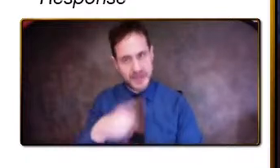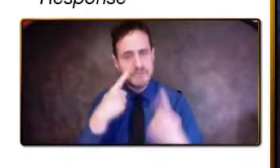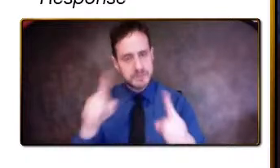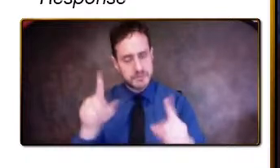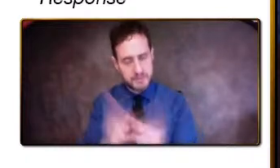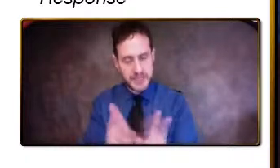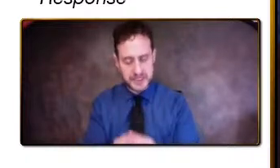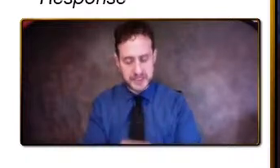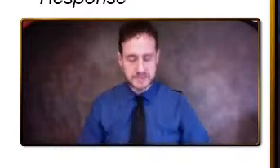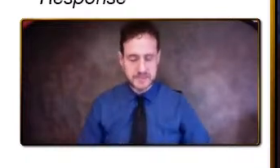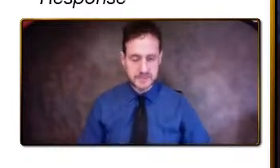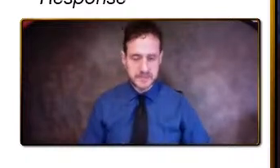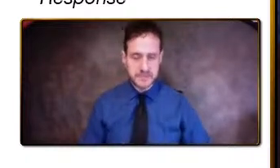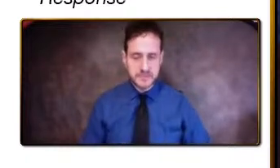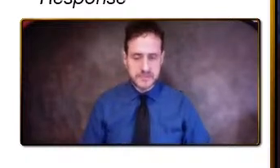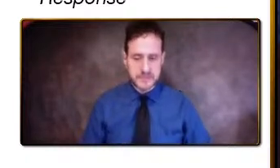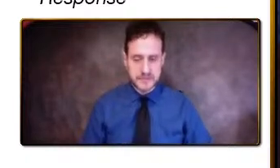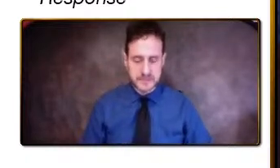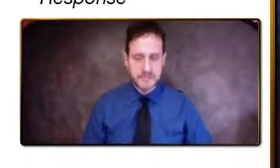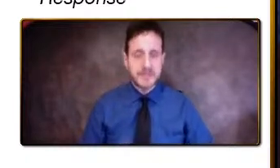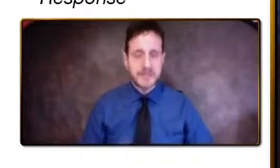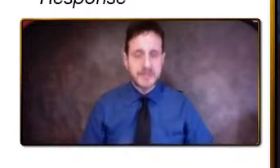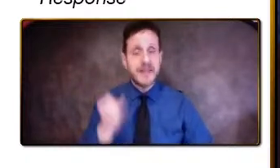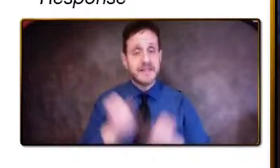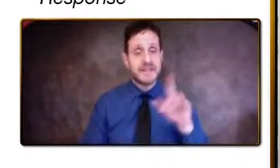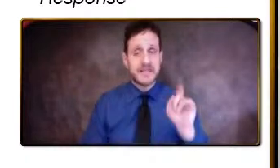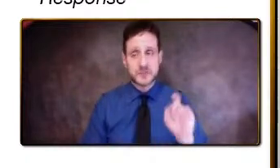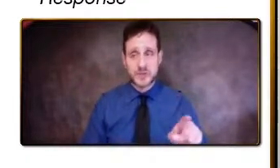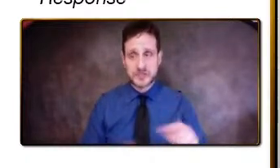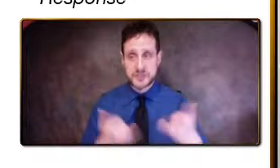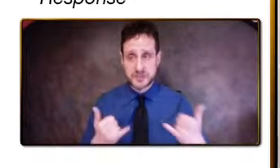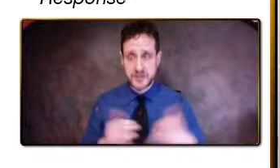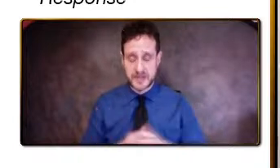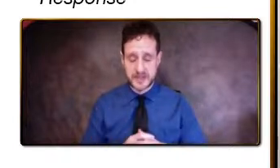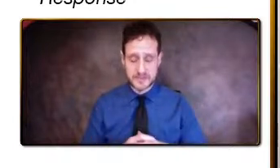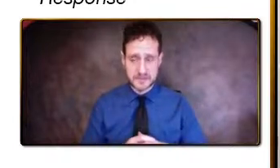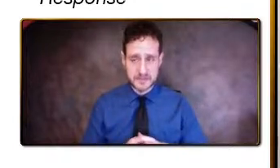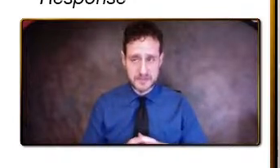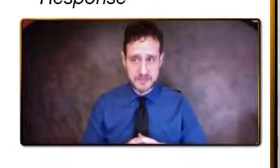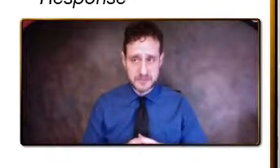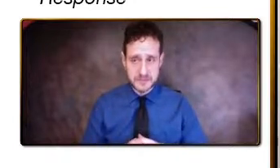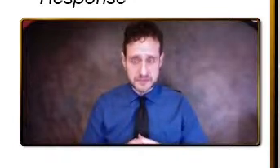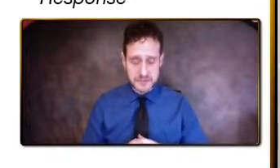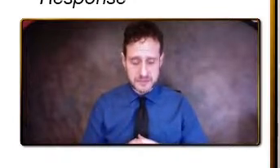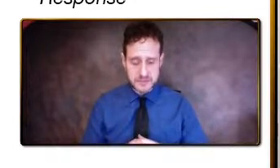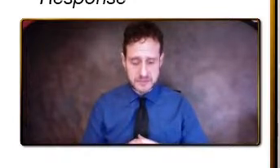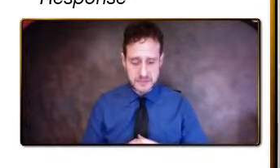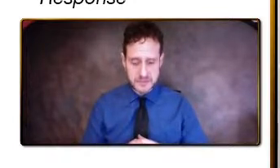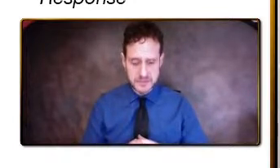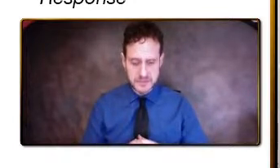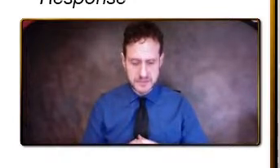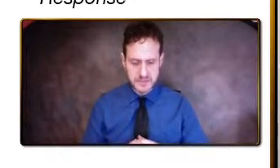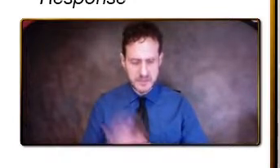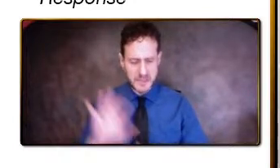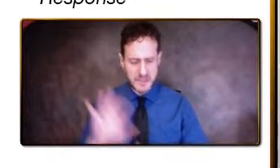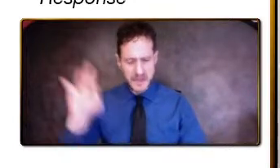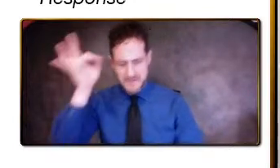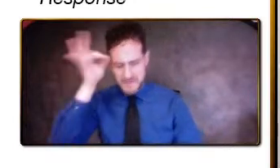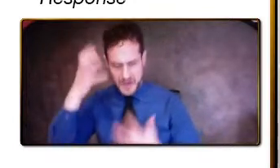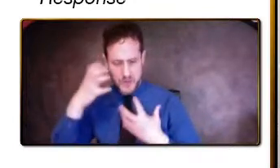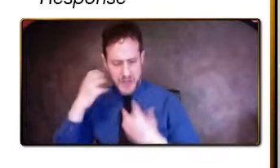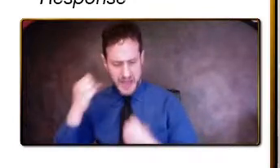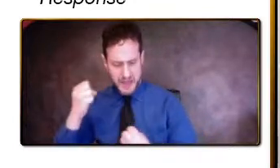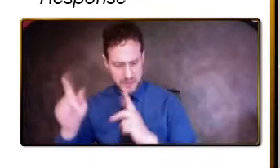Stephanie Goldberg at Cranes, she's going to be our last question for today. Federal health officials are encouraging states to include people under the age of 65